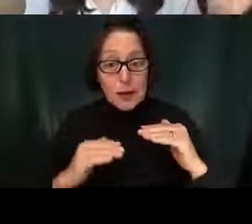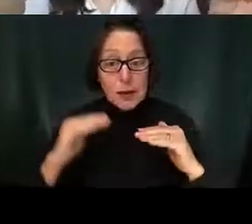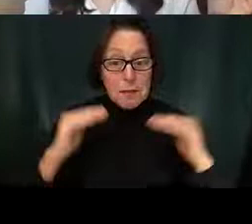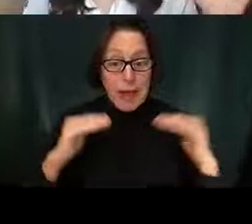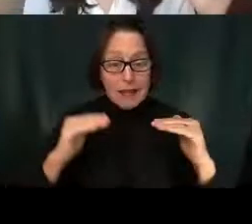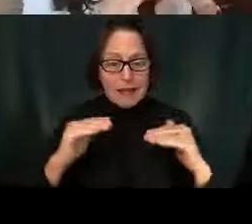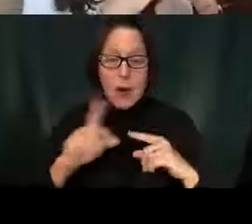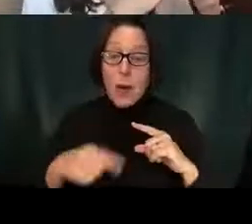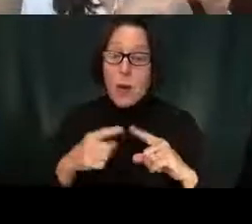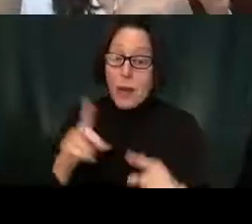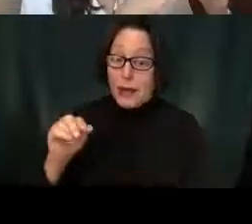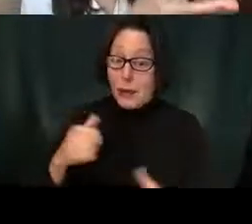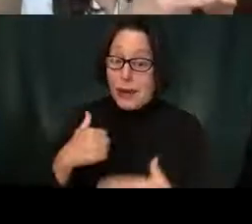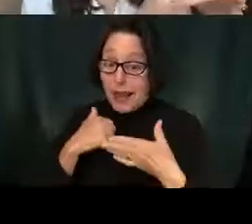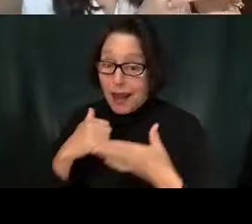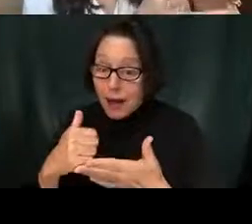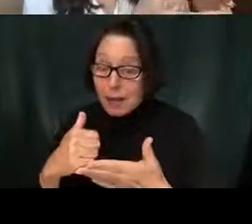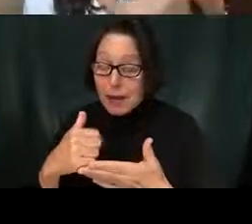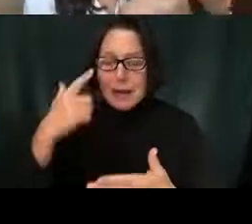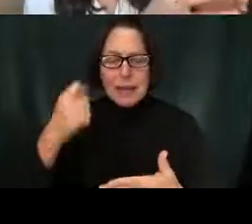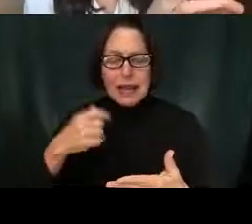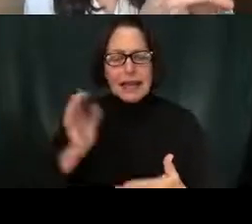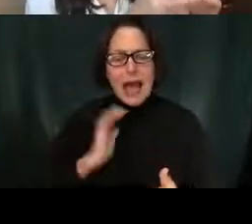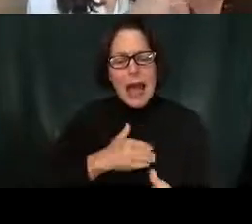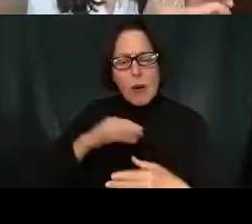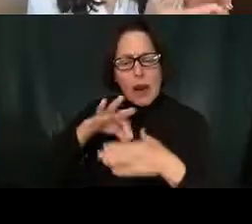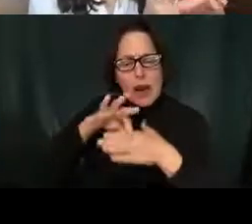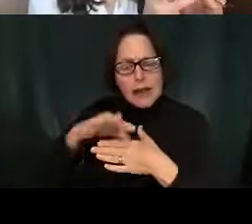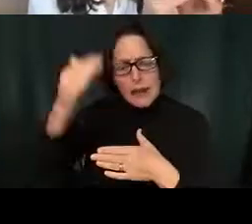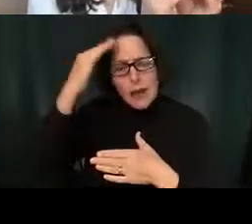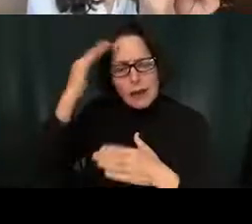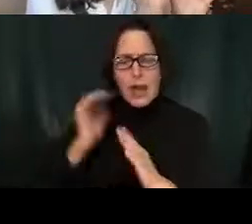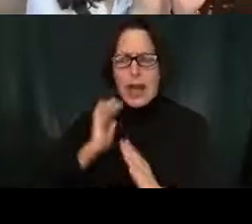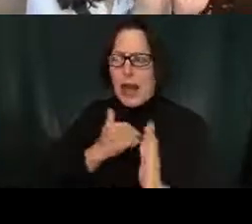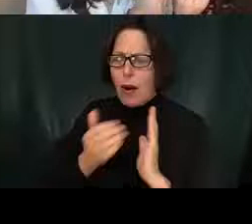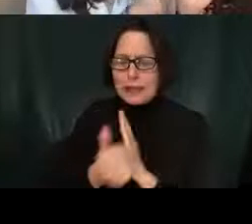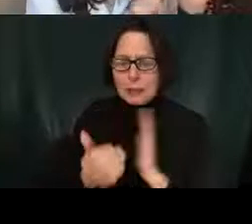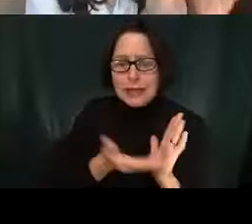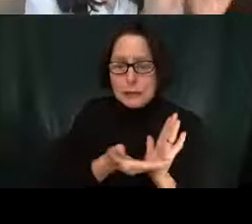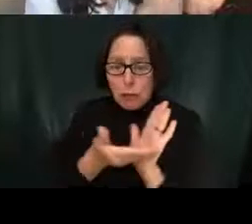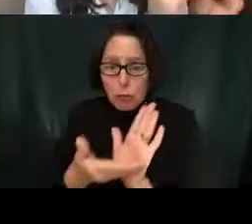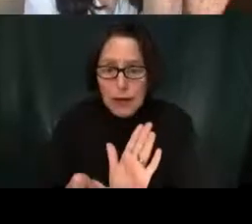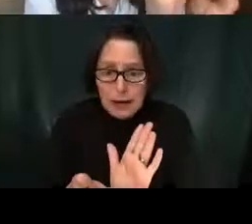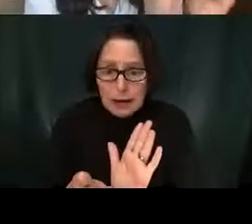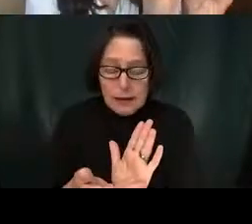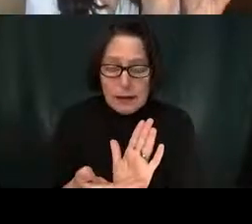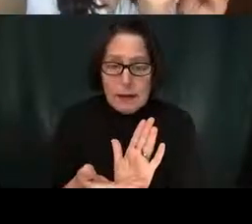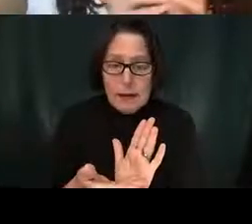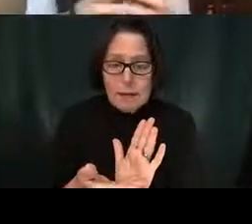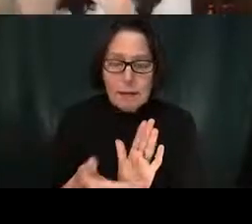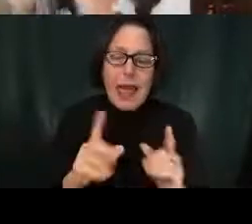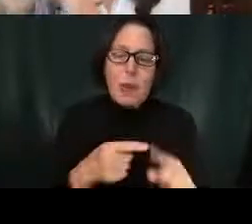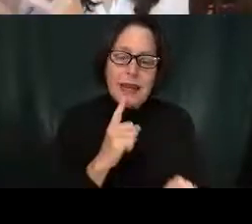be helpful by bringing our content knowledge, our expertise that we've developed? And when is it our problem to